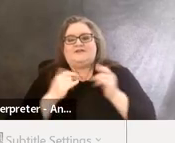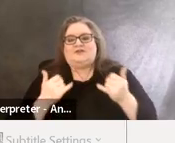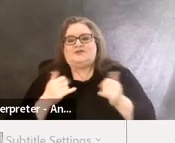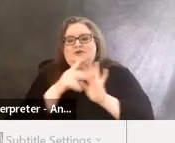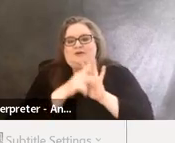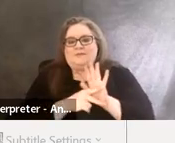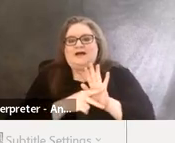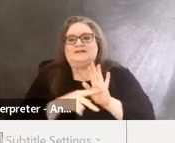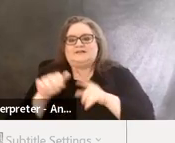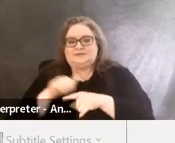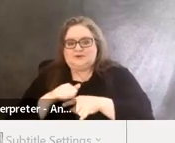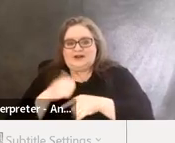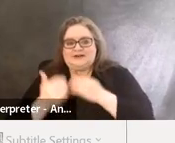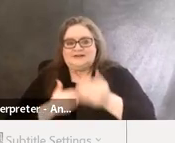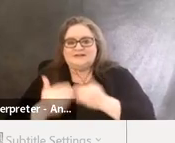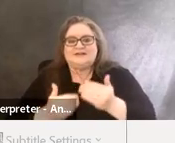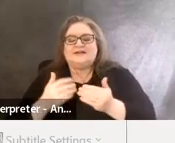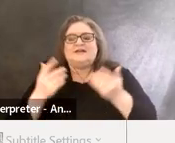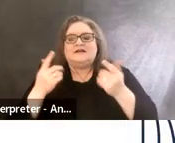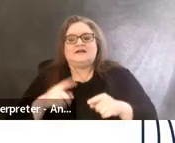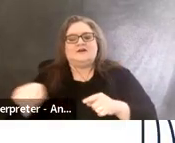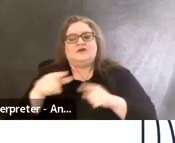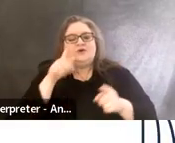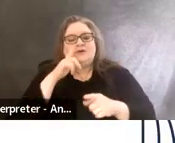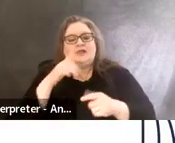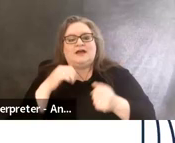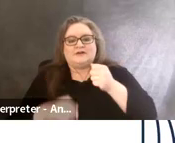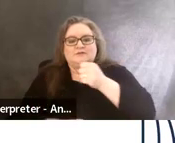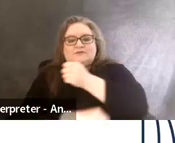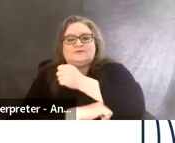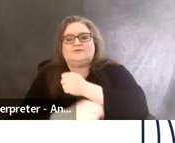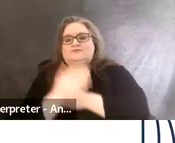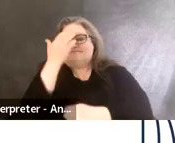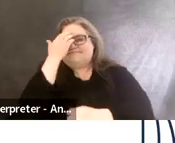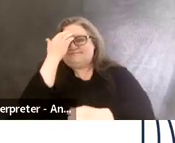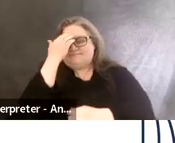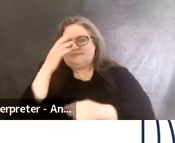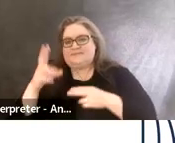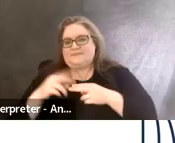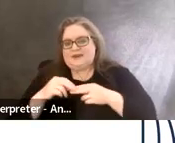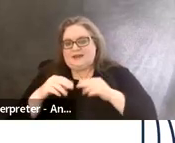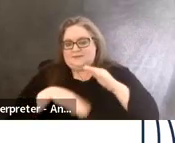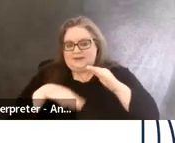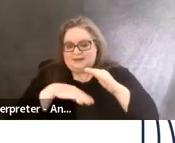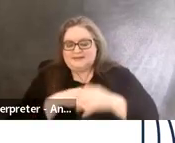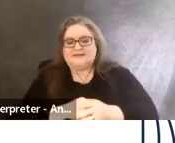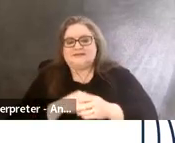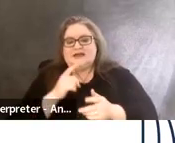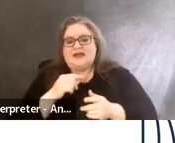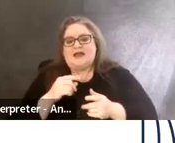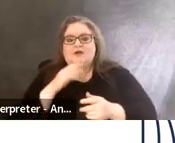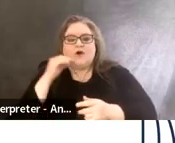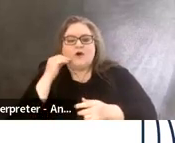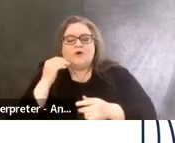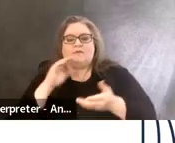and practice so that you have a foundational knowledge of Medicaid basics and home and